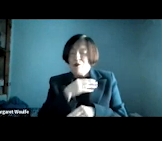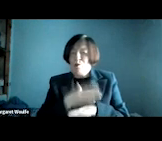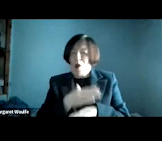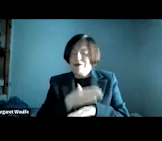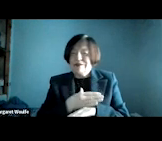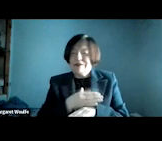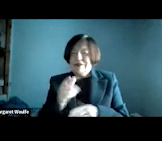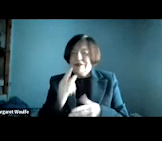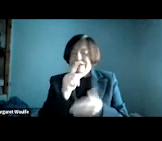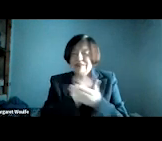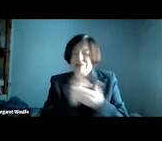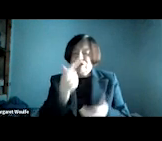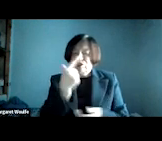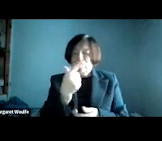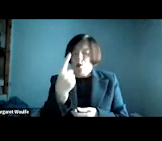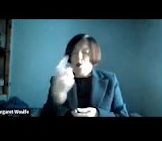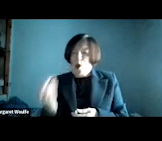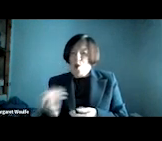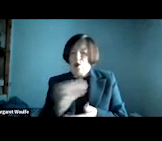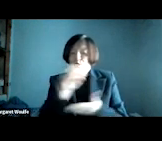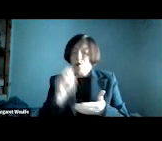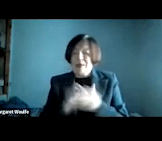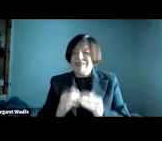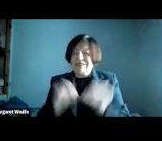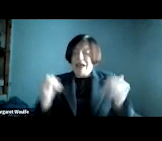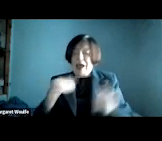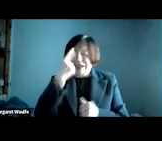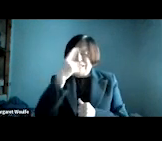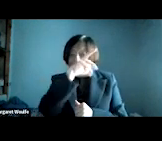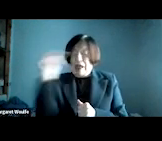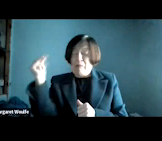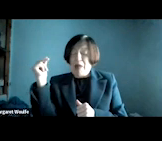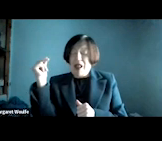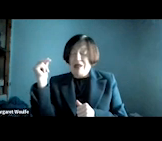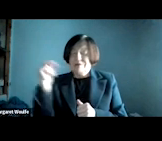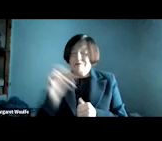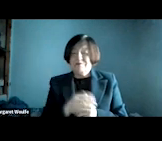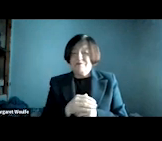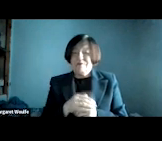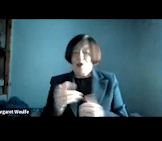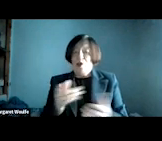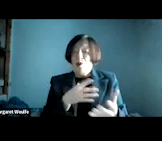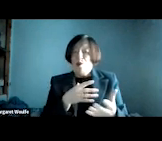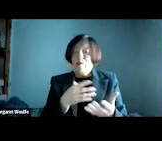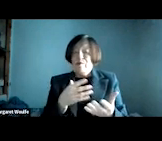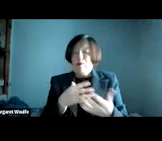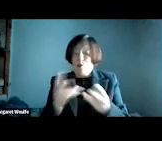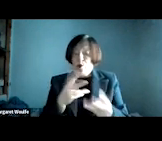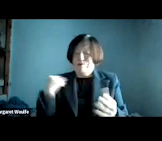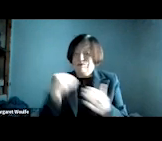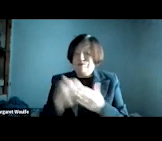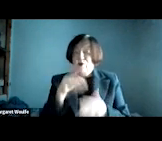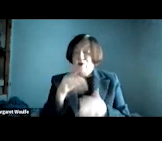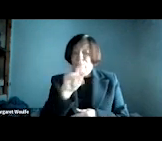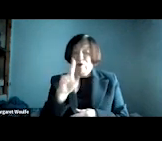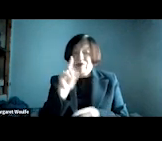the 17210, the European standard, is an example, I guess, of what has been done. Ruth